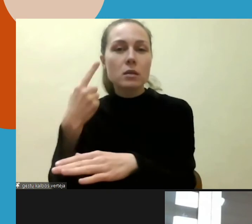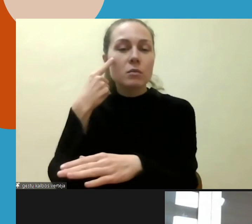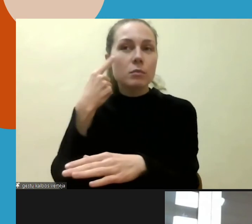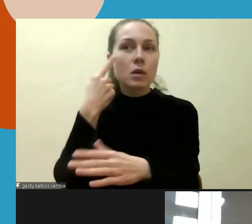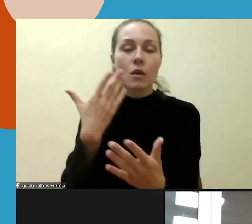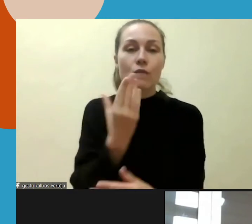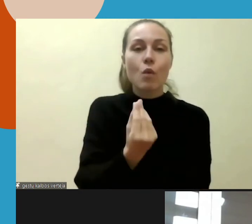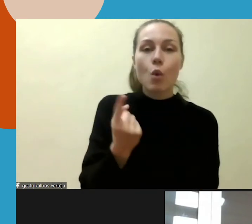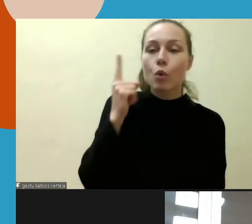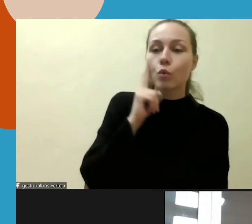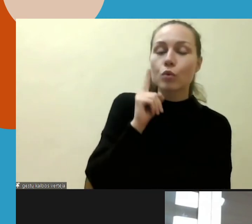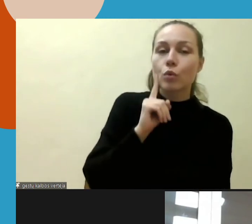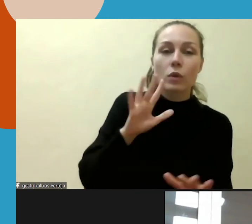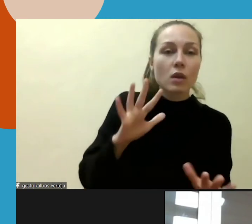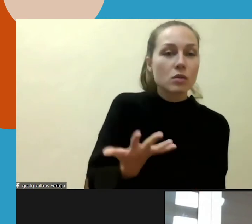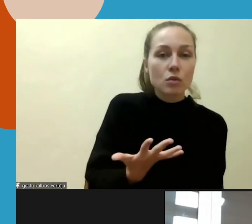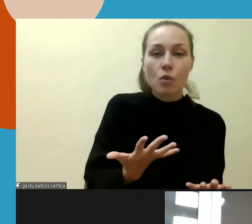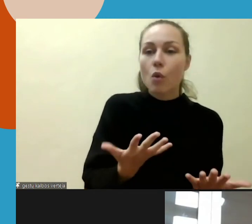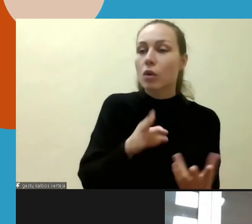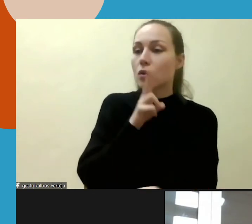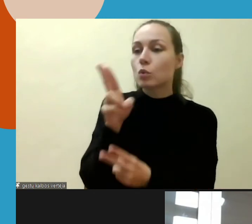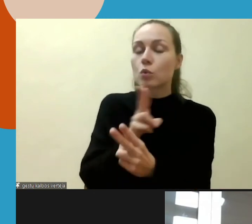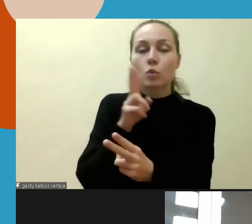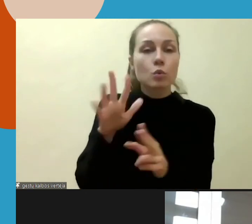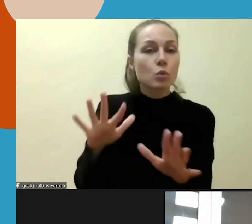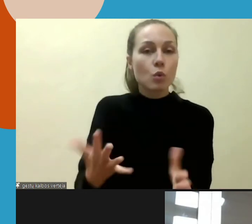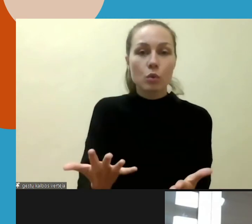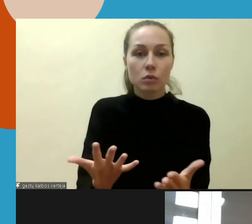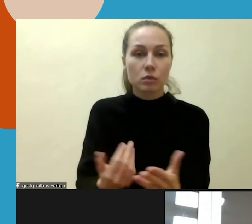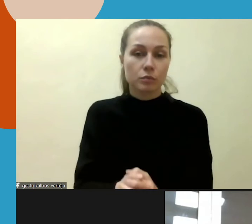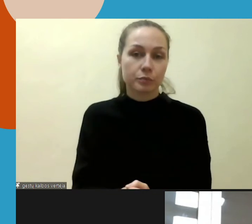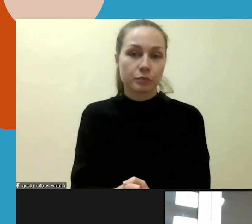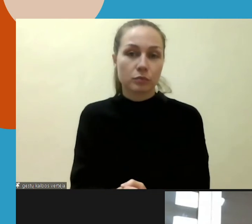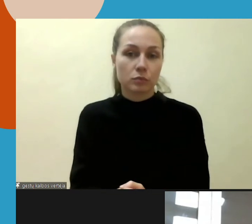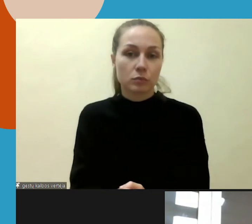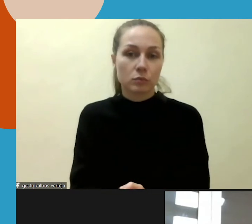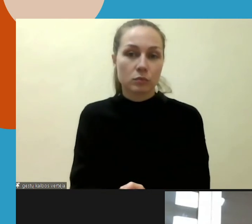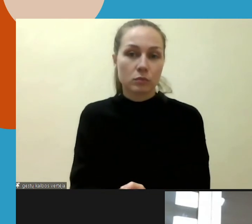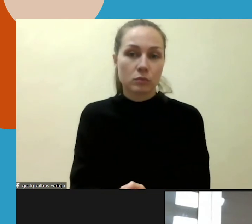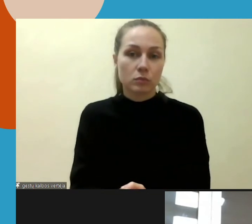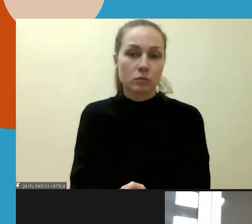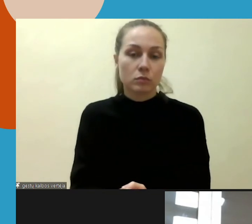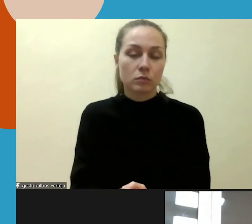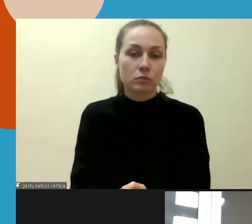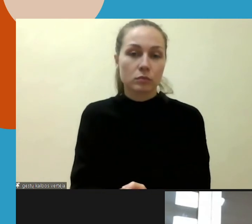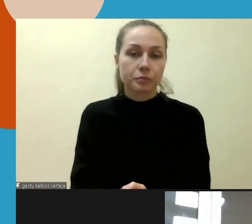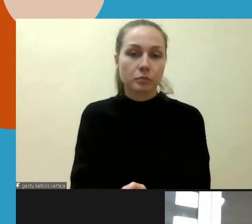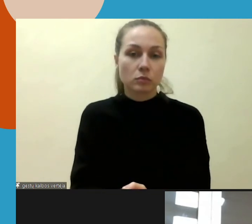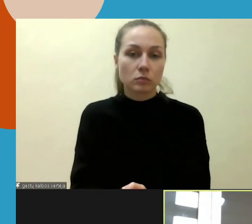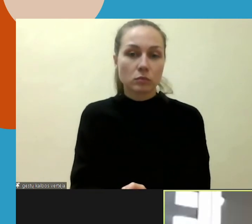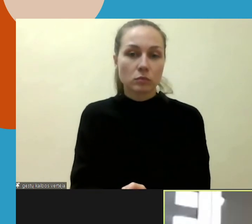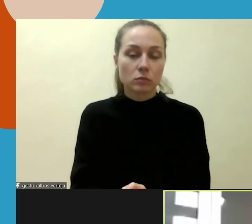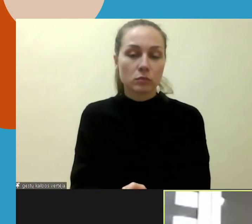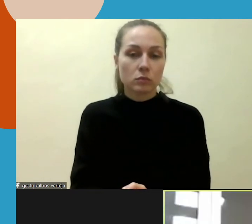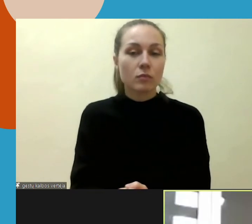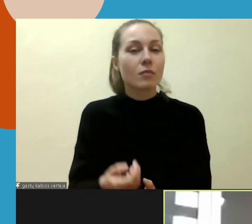speech in these communities? Have you heard of their expectations, or have you heard of any